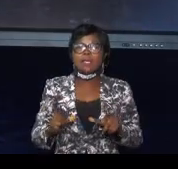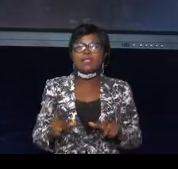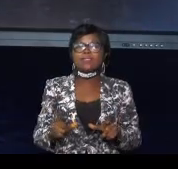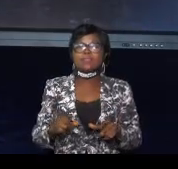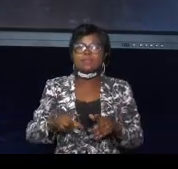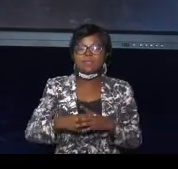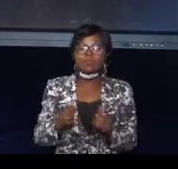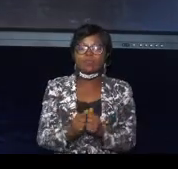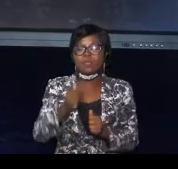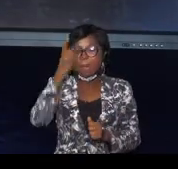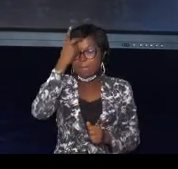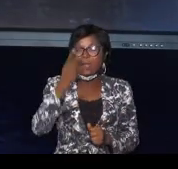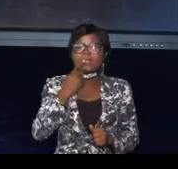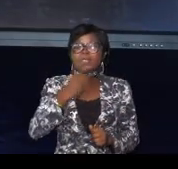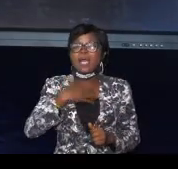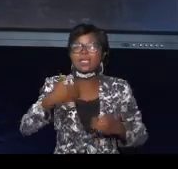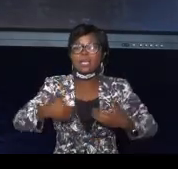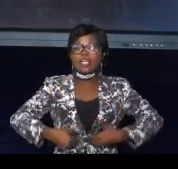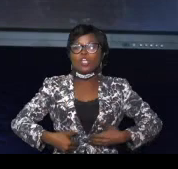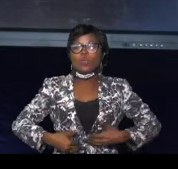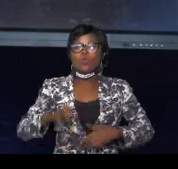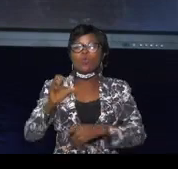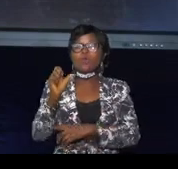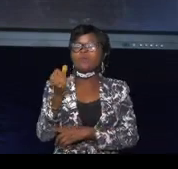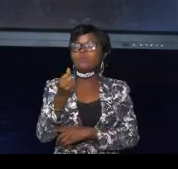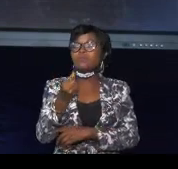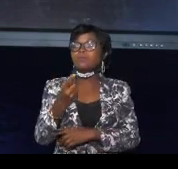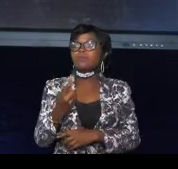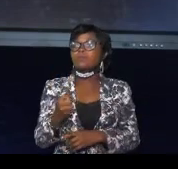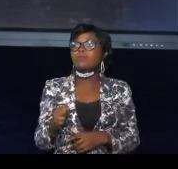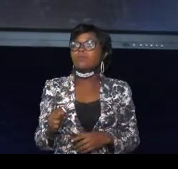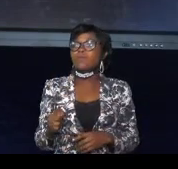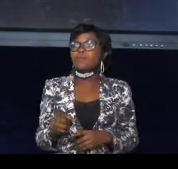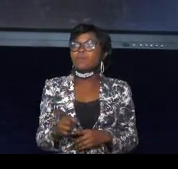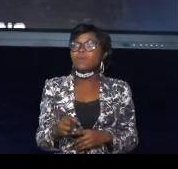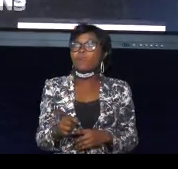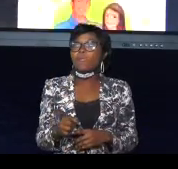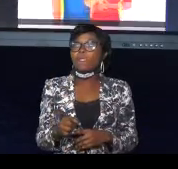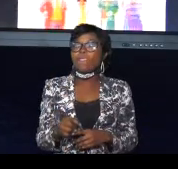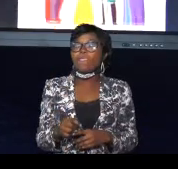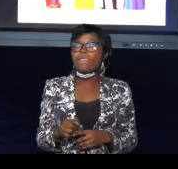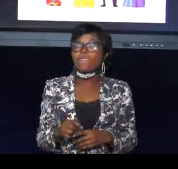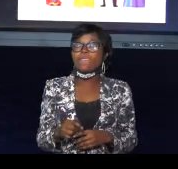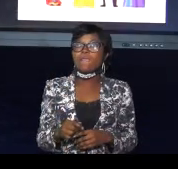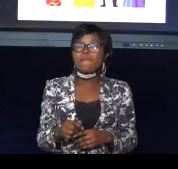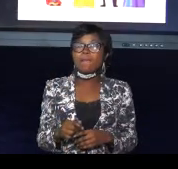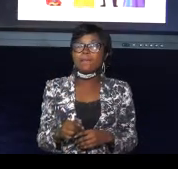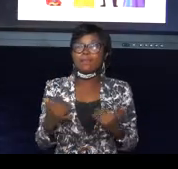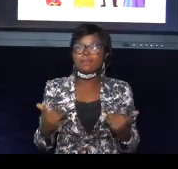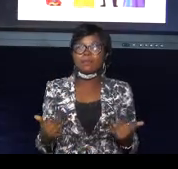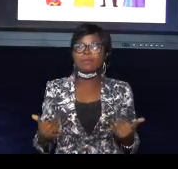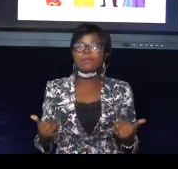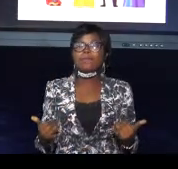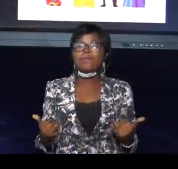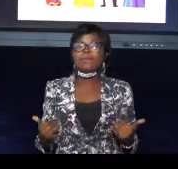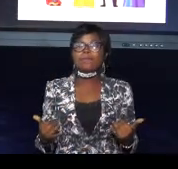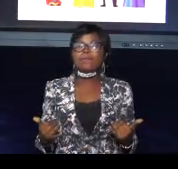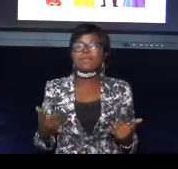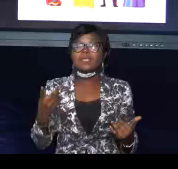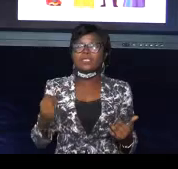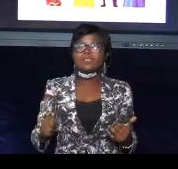Now let's start with parents and their young ones. Parents and their young ones.